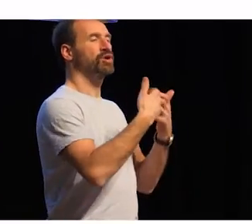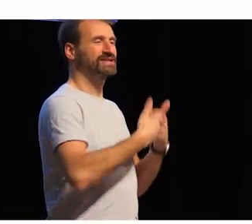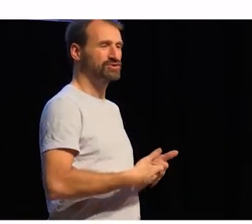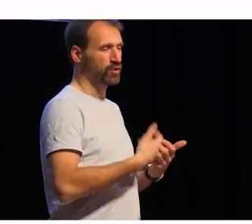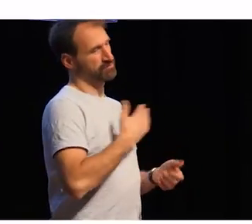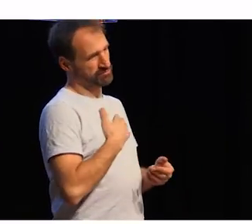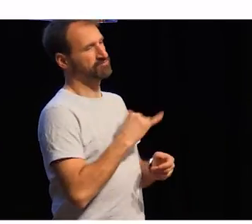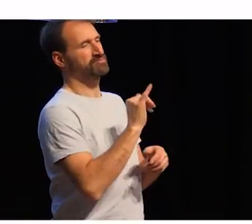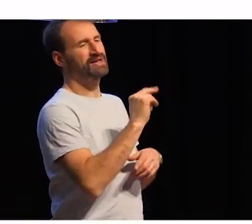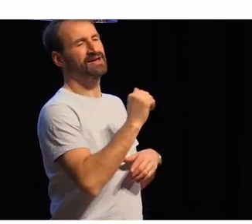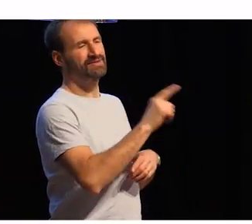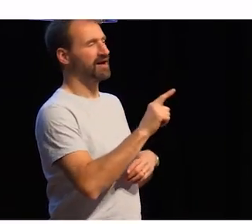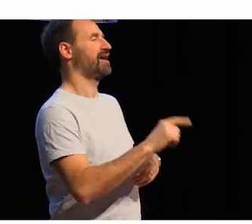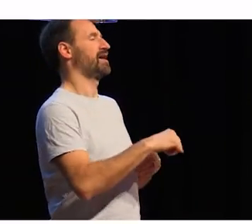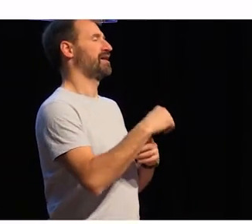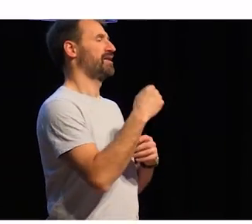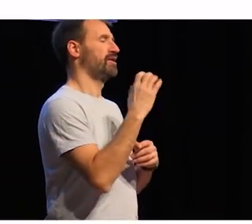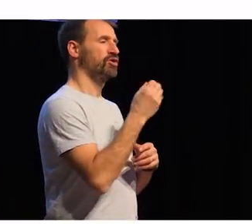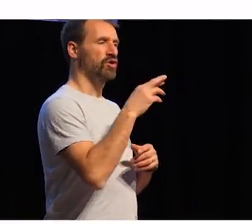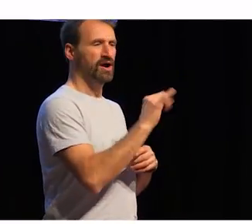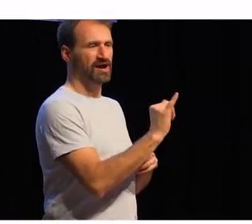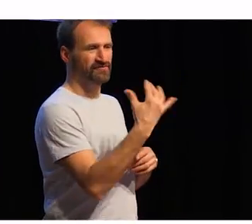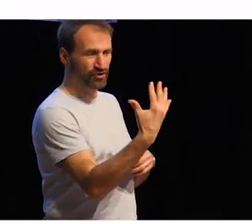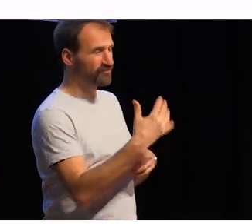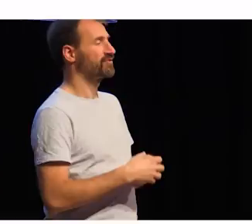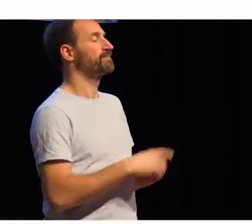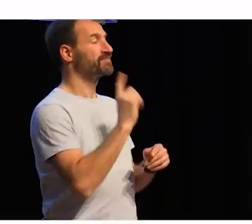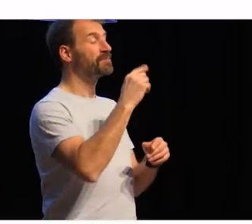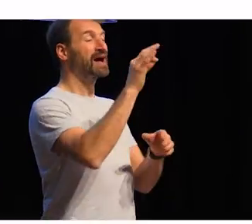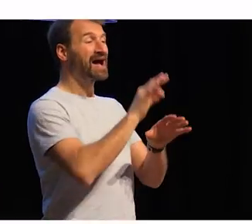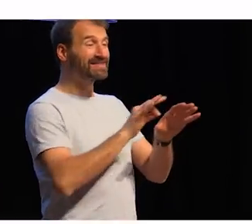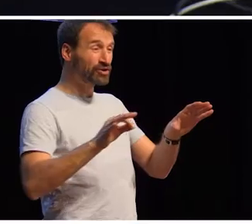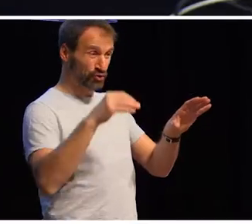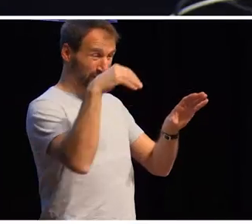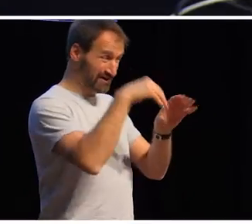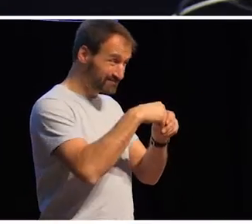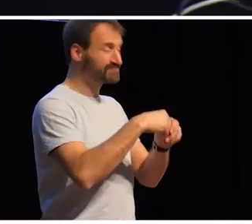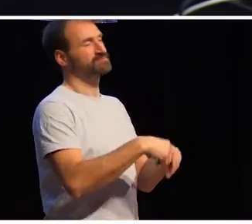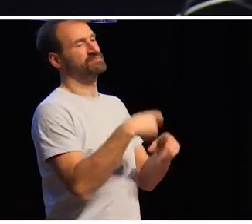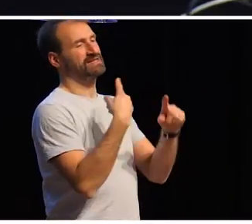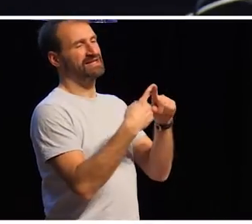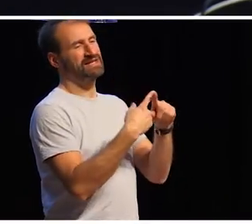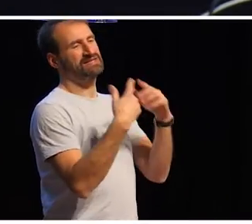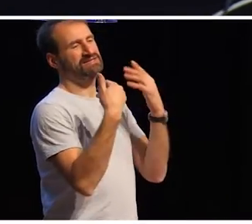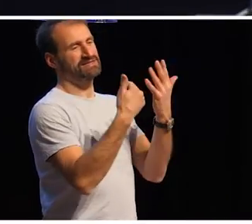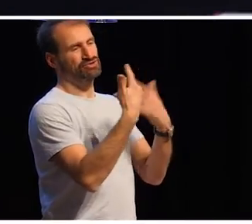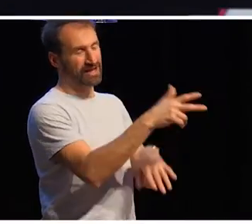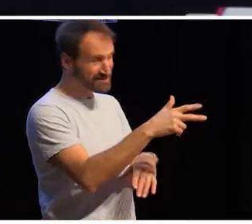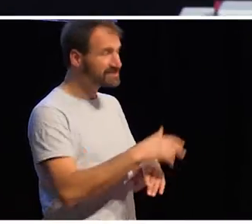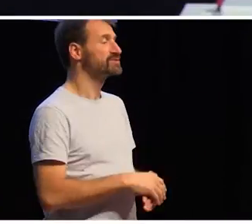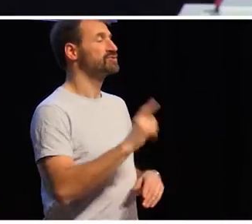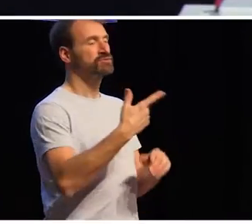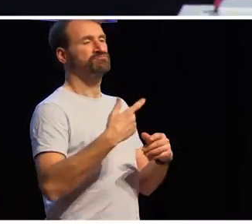i5. The architecture for the instruction set running inside the processor is x86. And the operating system